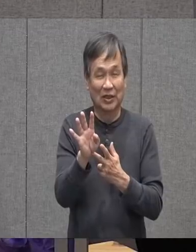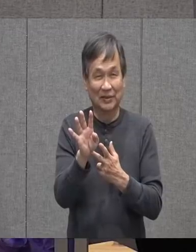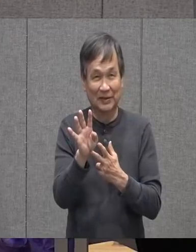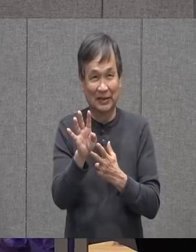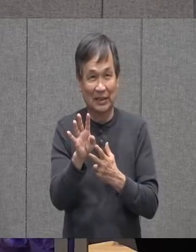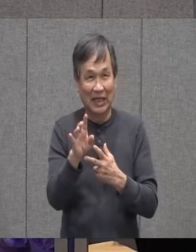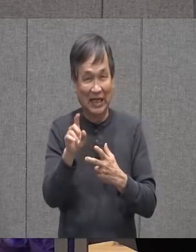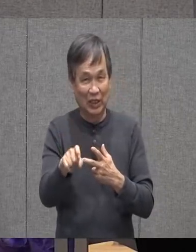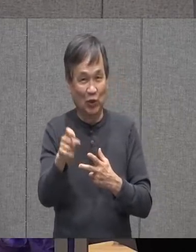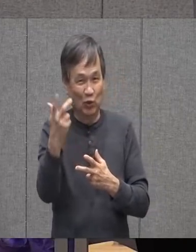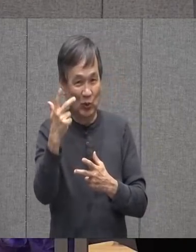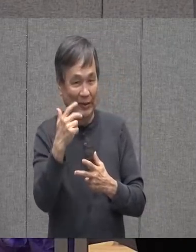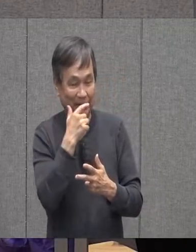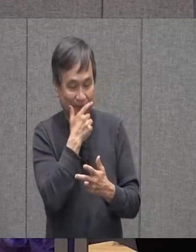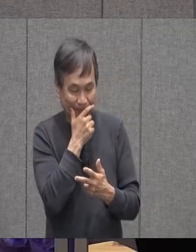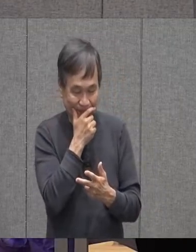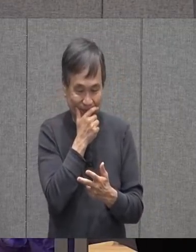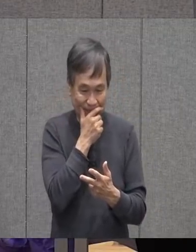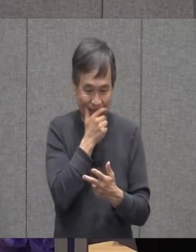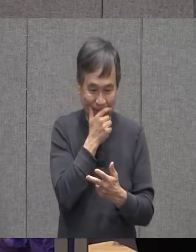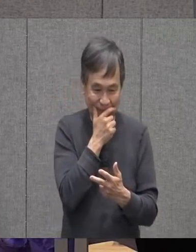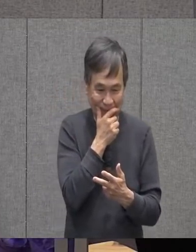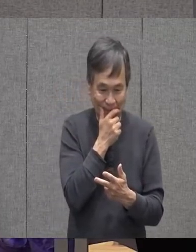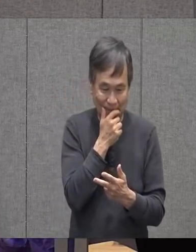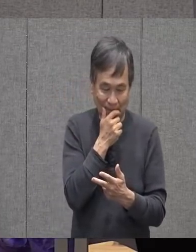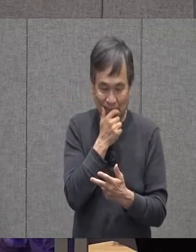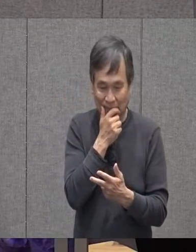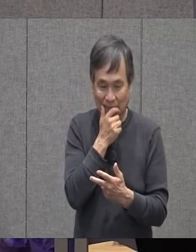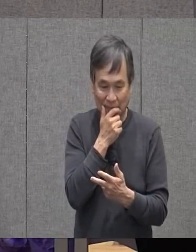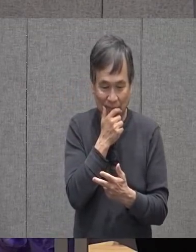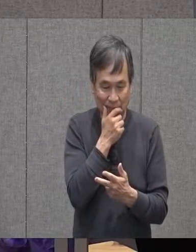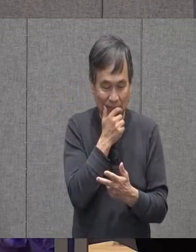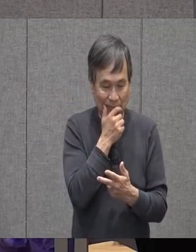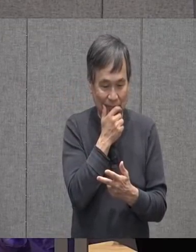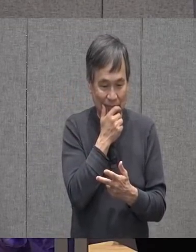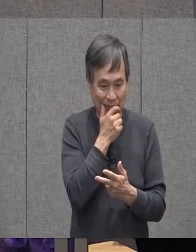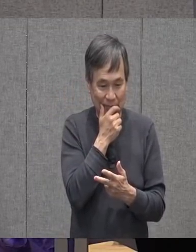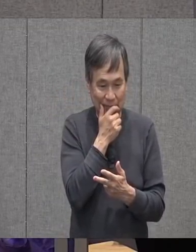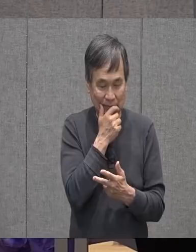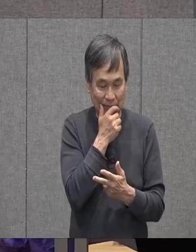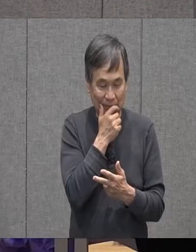Let's think about this. Could any of those get me a 3?